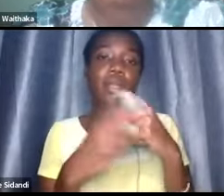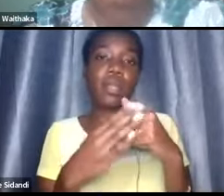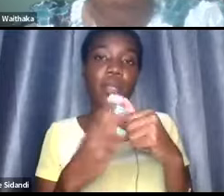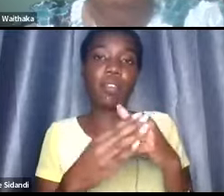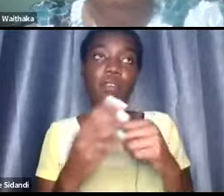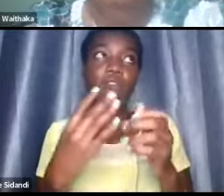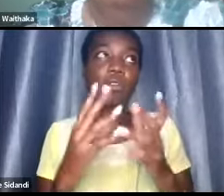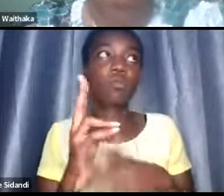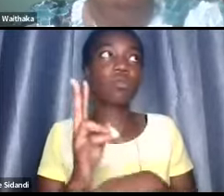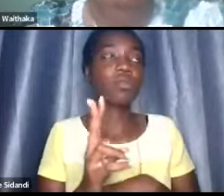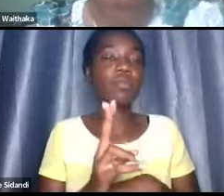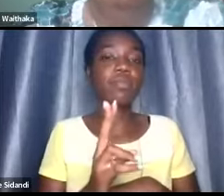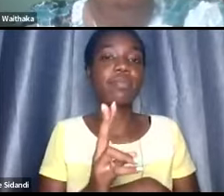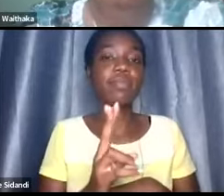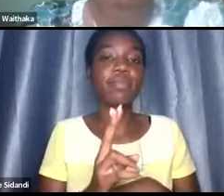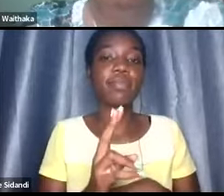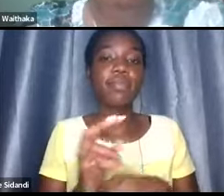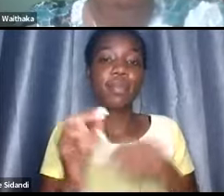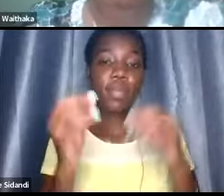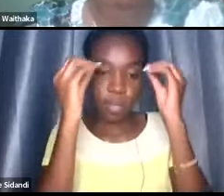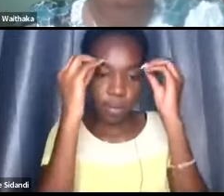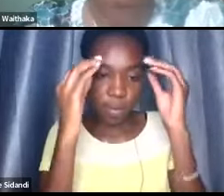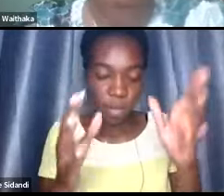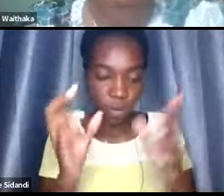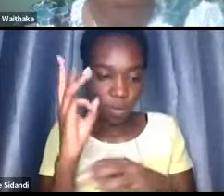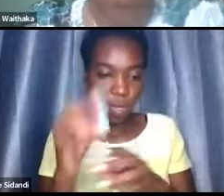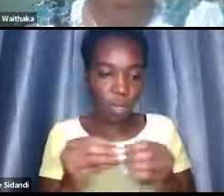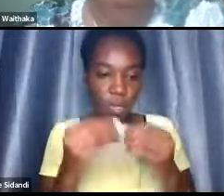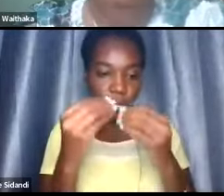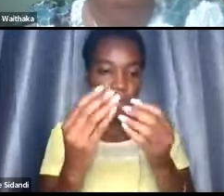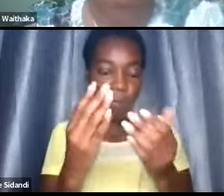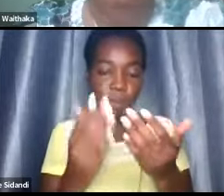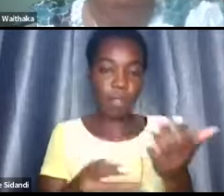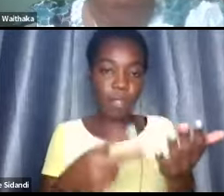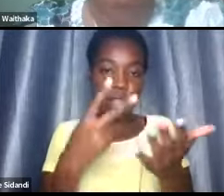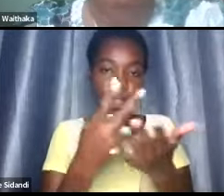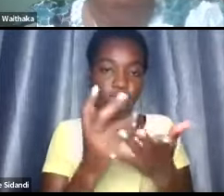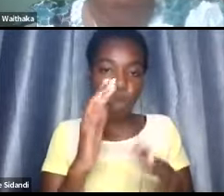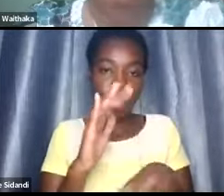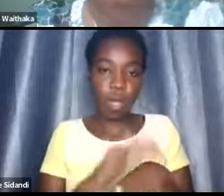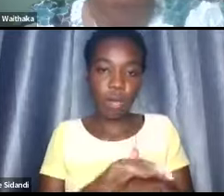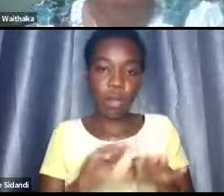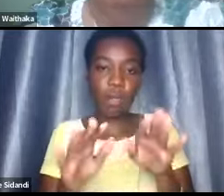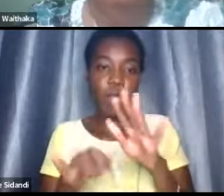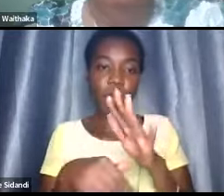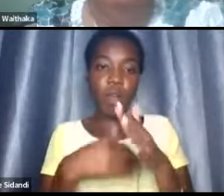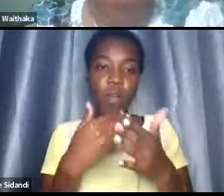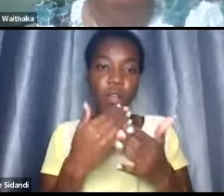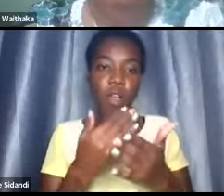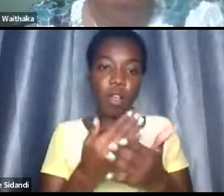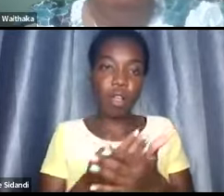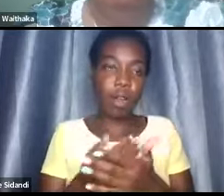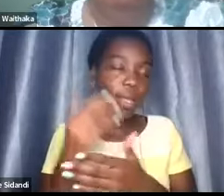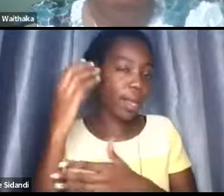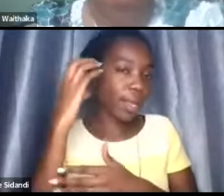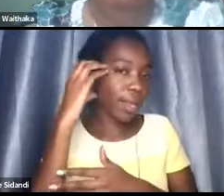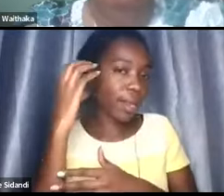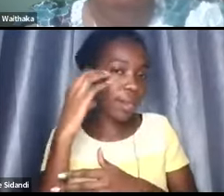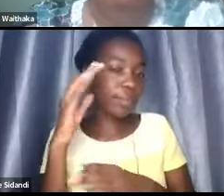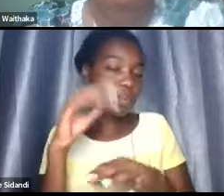there, the students will be given a presentation on every career about the subjects they are